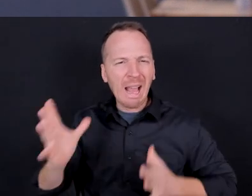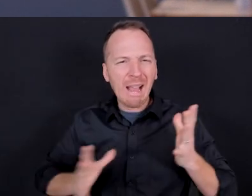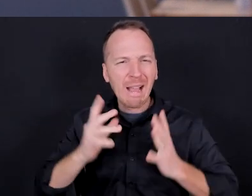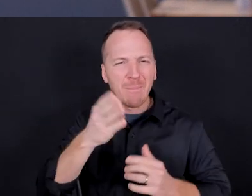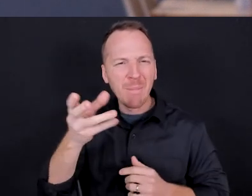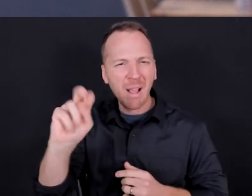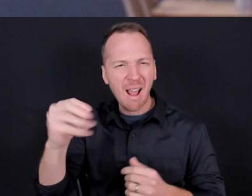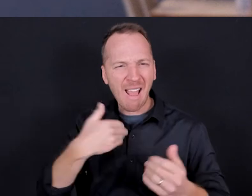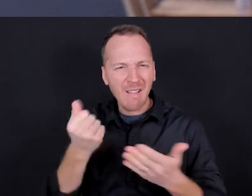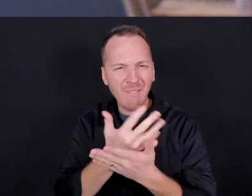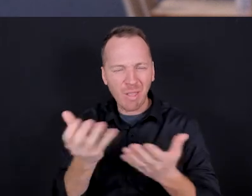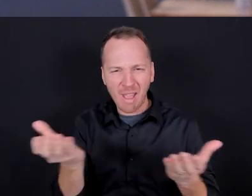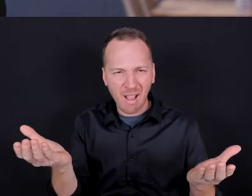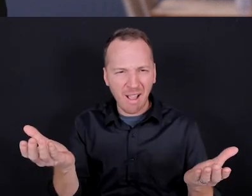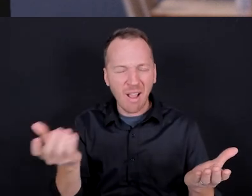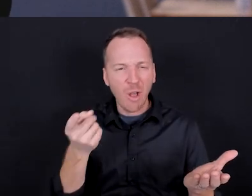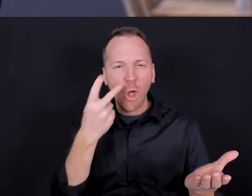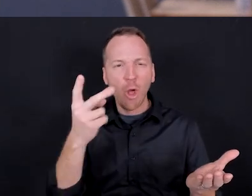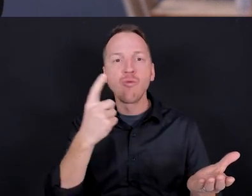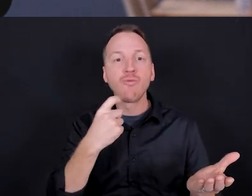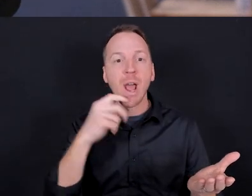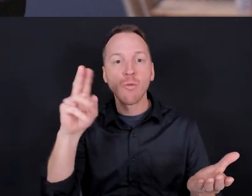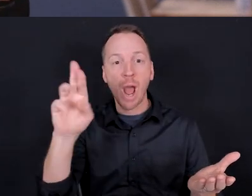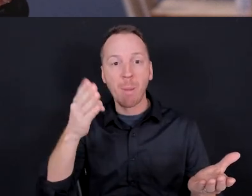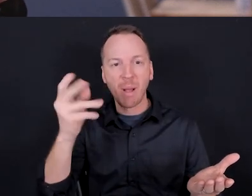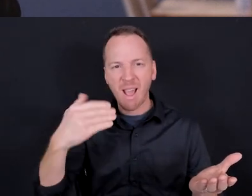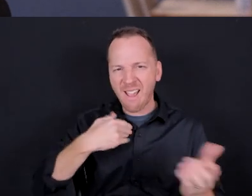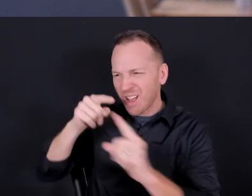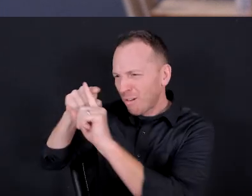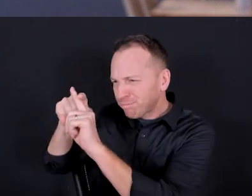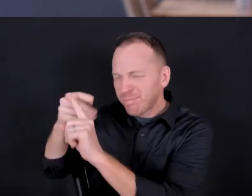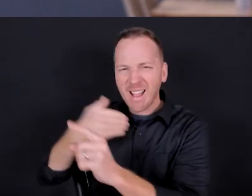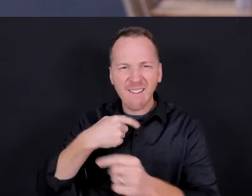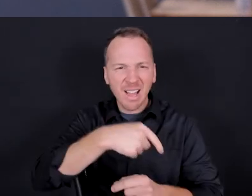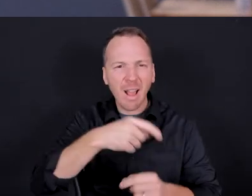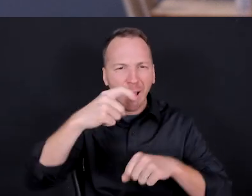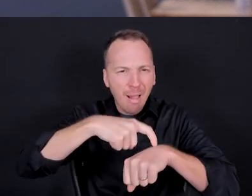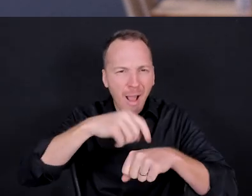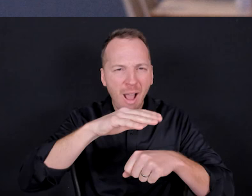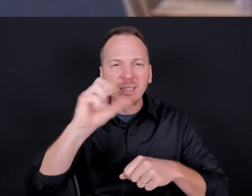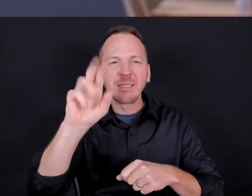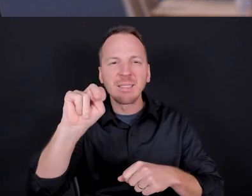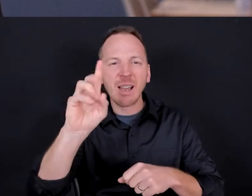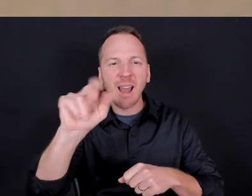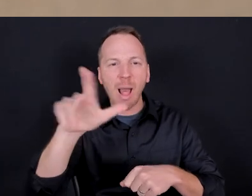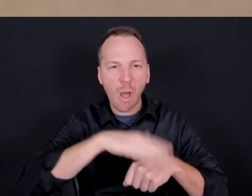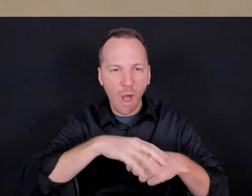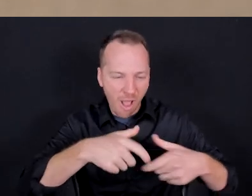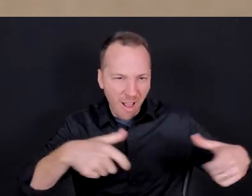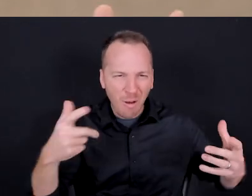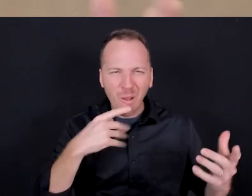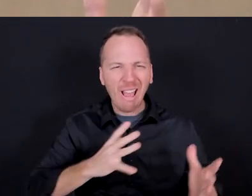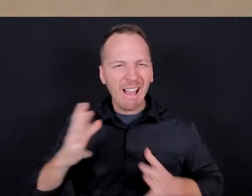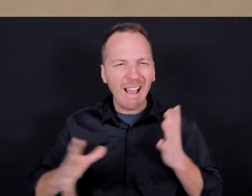Ralphie described it. And if you look at Red Ryder BB guns, they have a sundial on the stock.